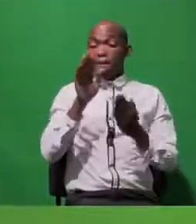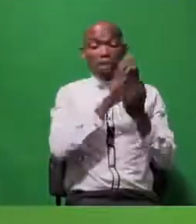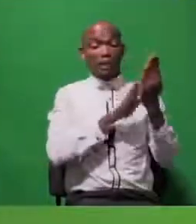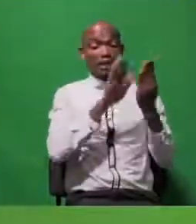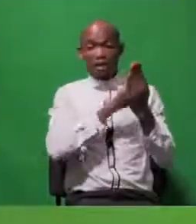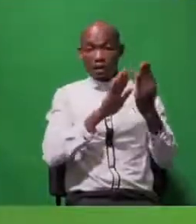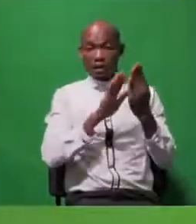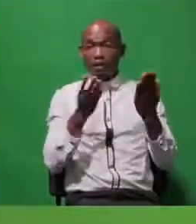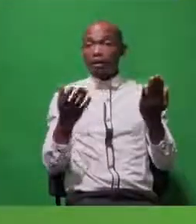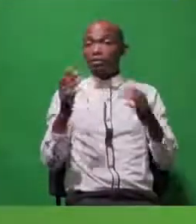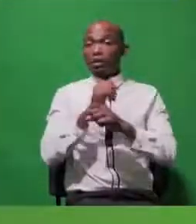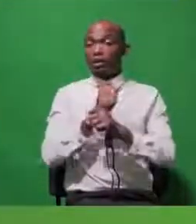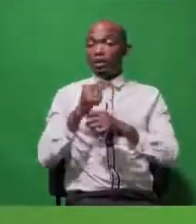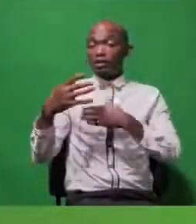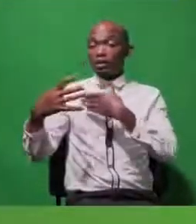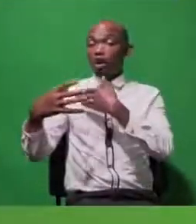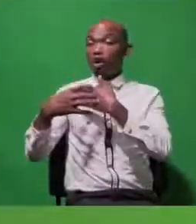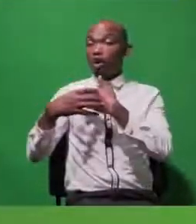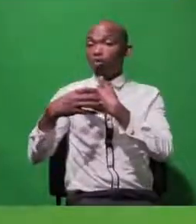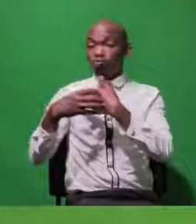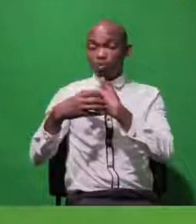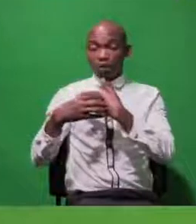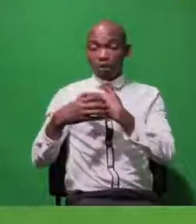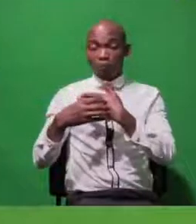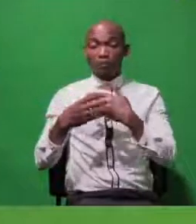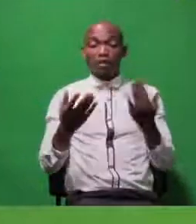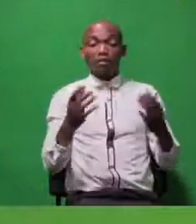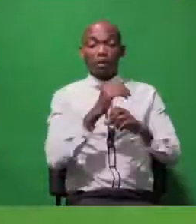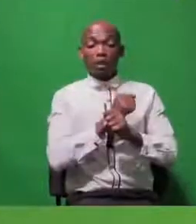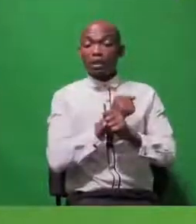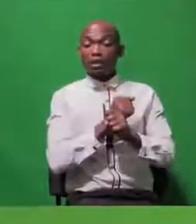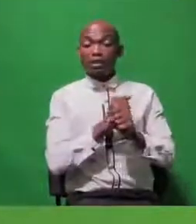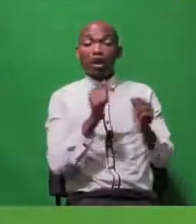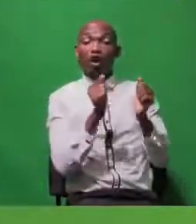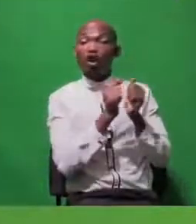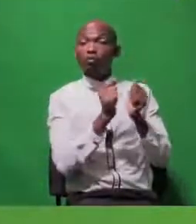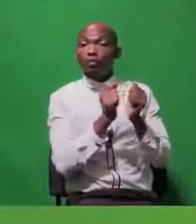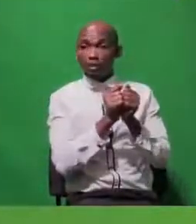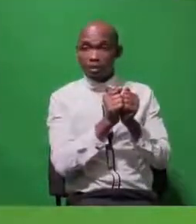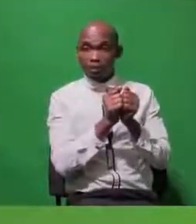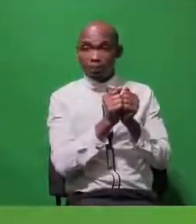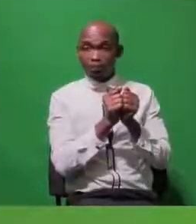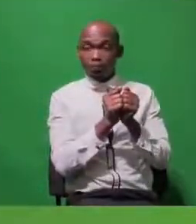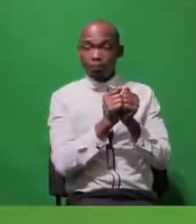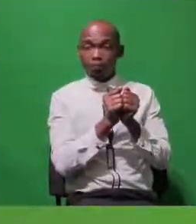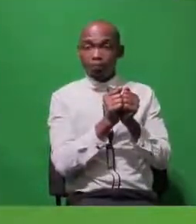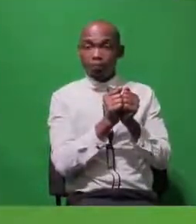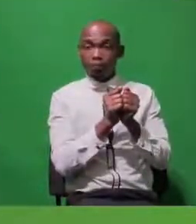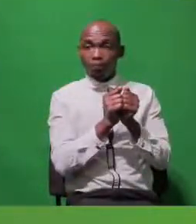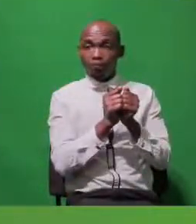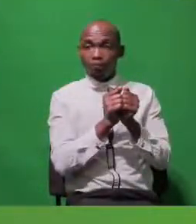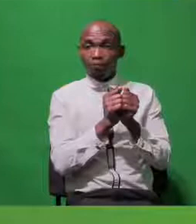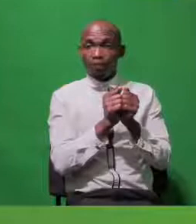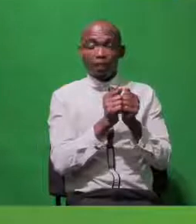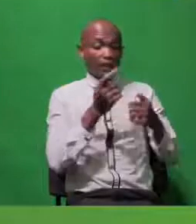object. This object is a triangle, but is an object. And the